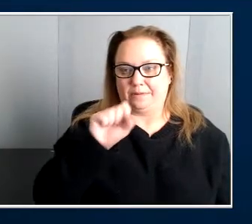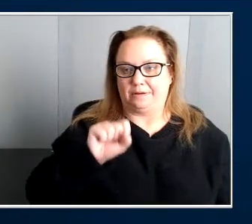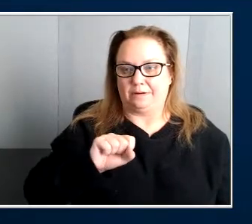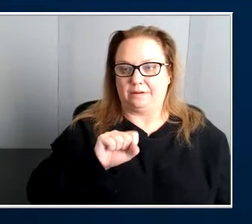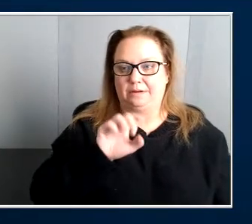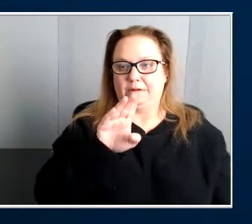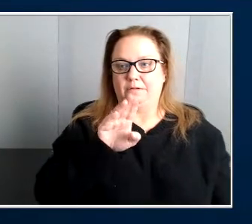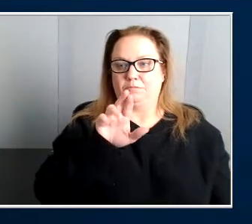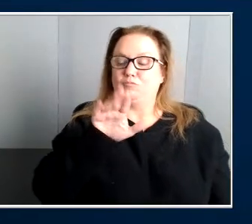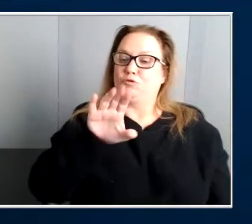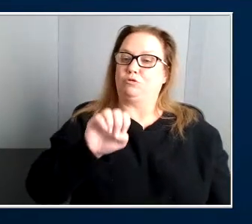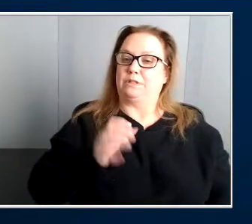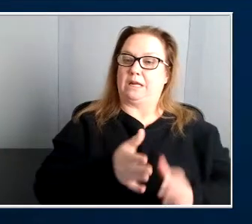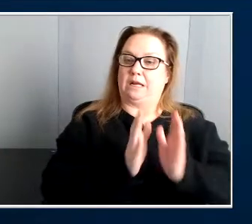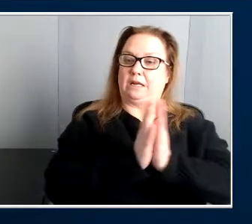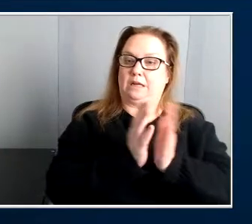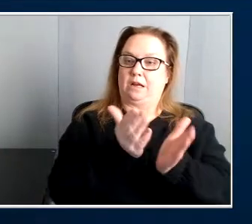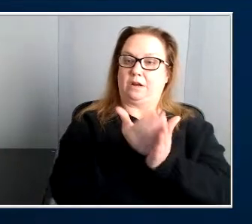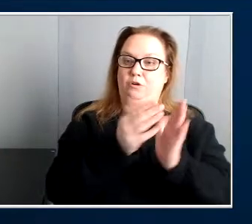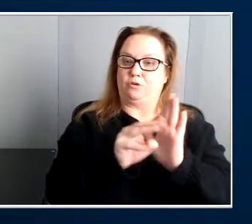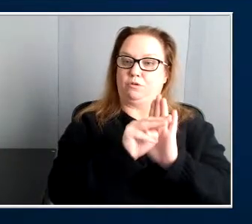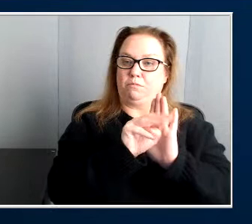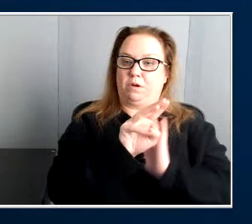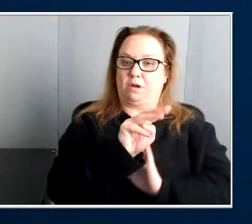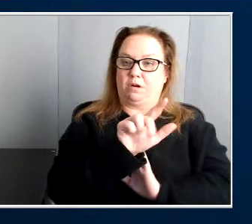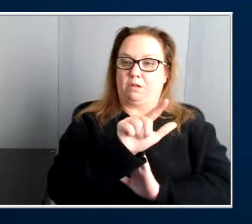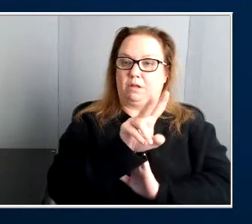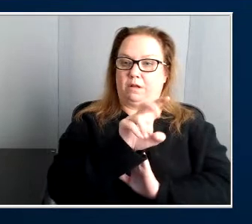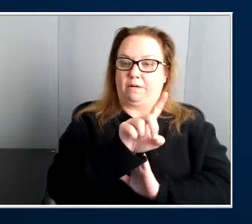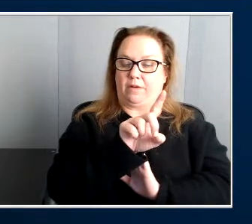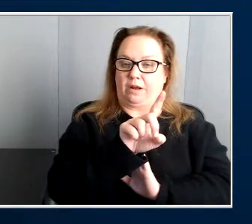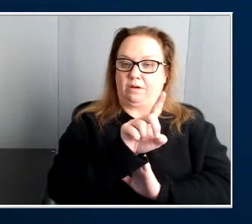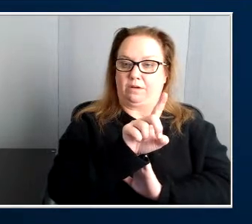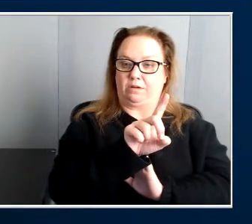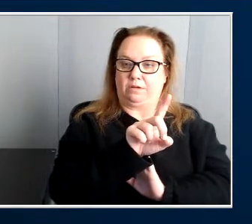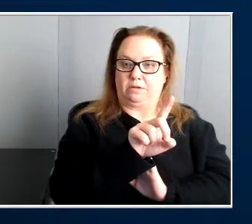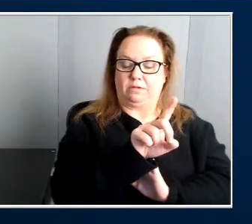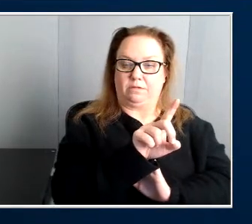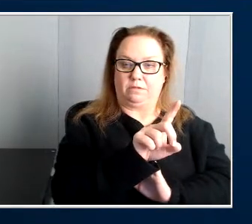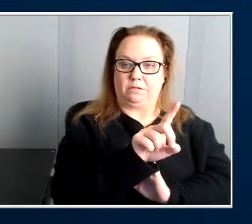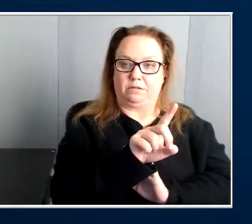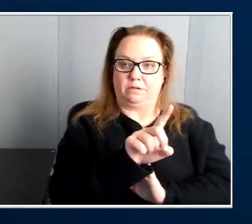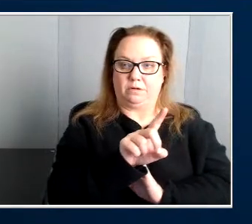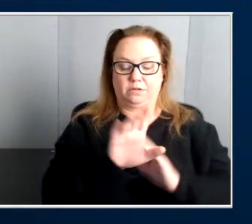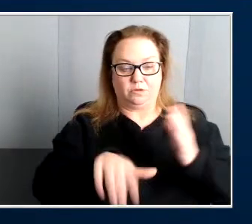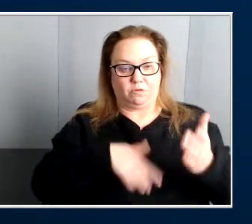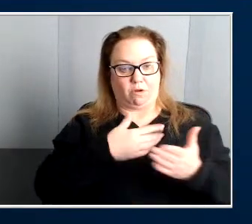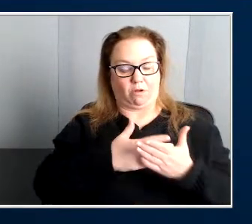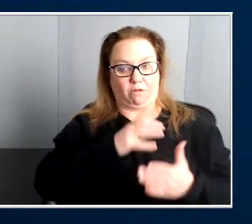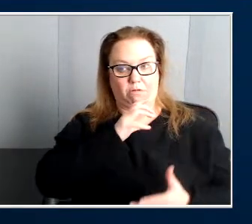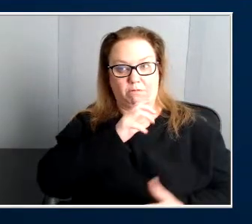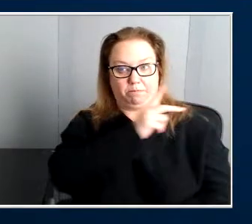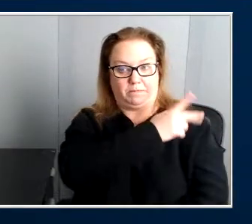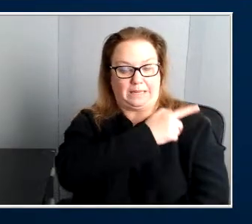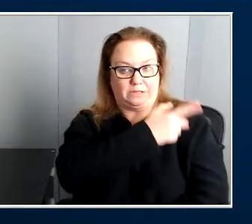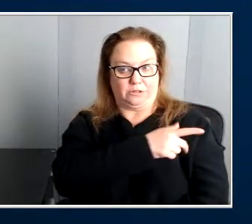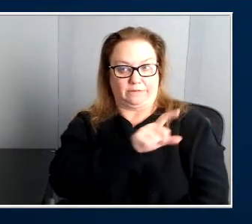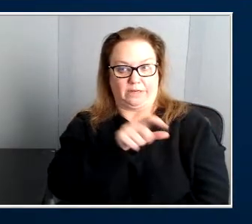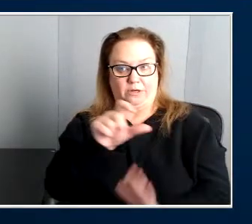is asking if a new model of LVAD comes out, then do all existing patients have to get new